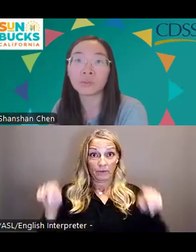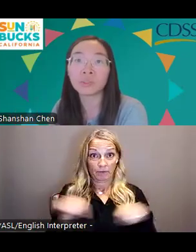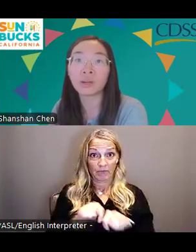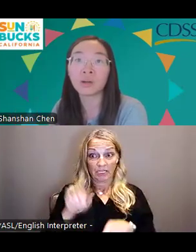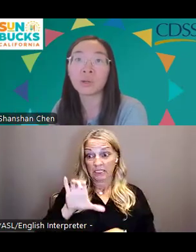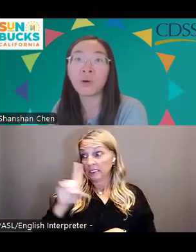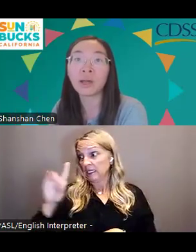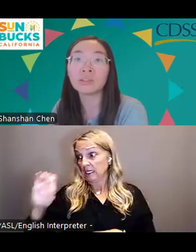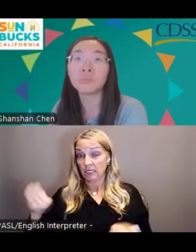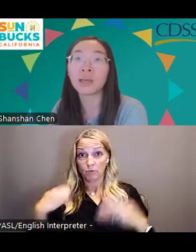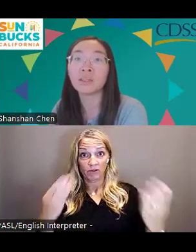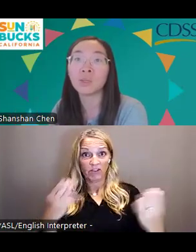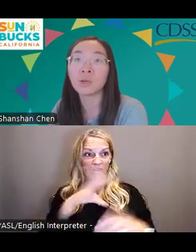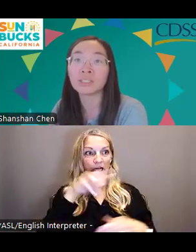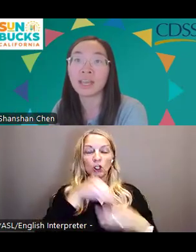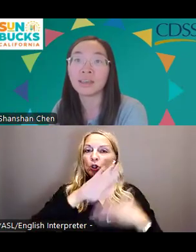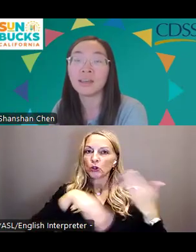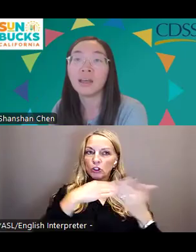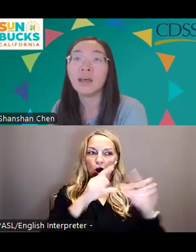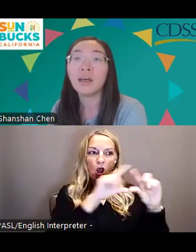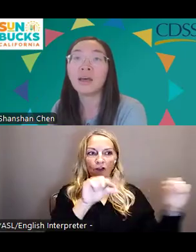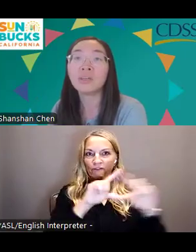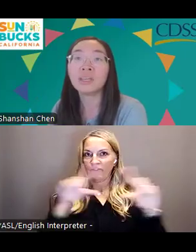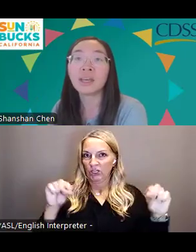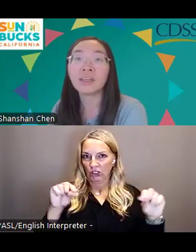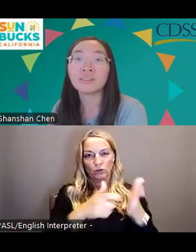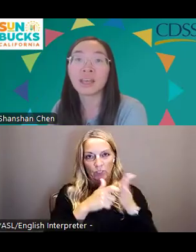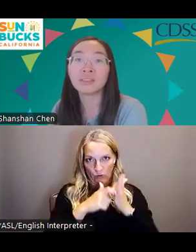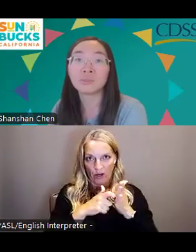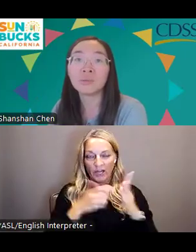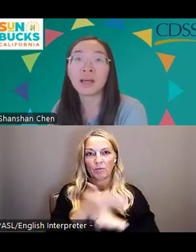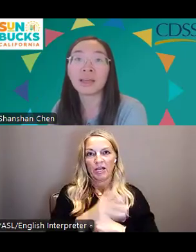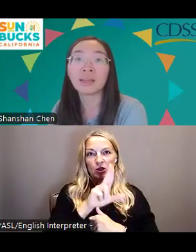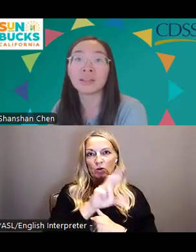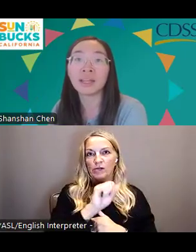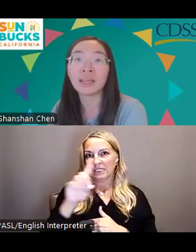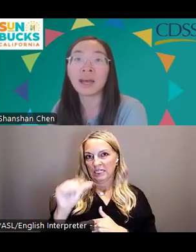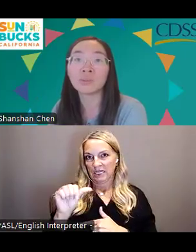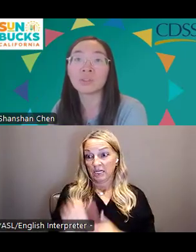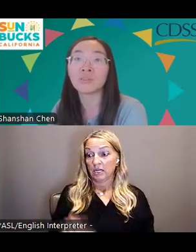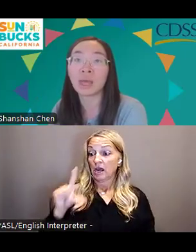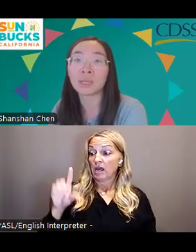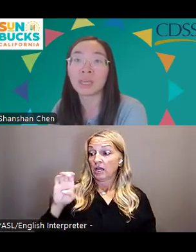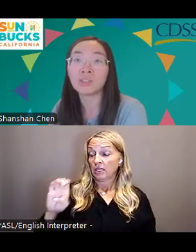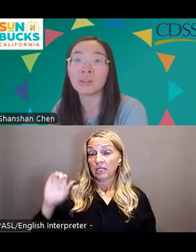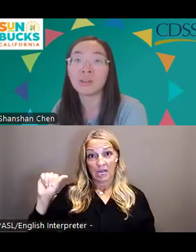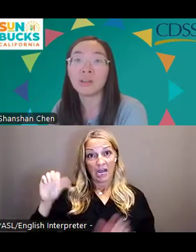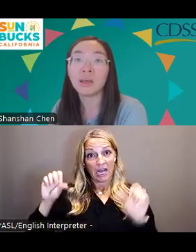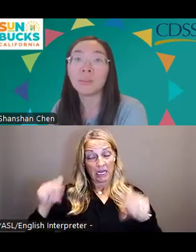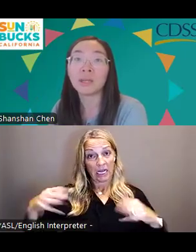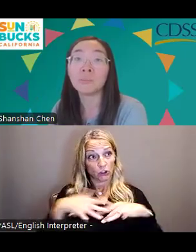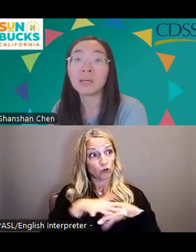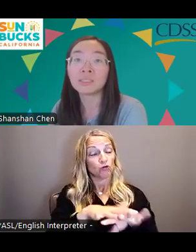all fields that are required by the USDA. LEAs can streamline the layout of the